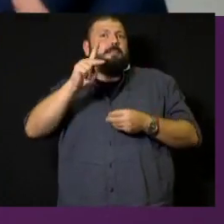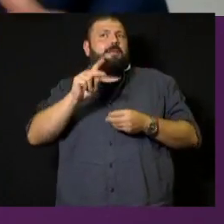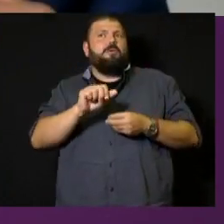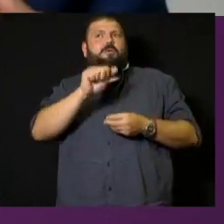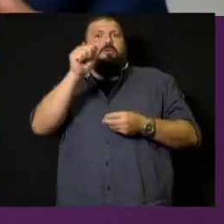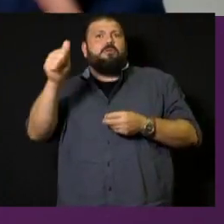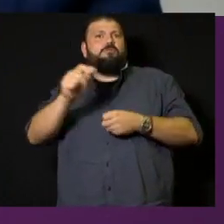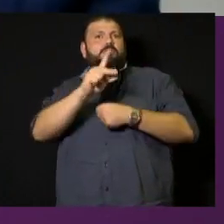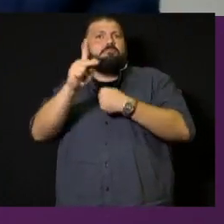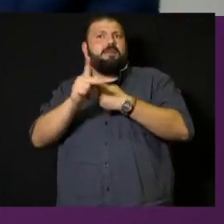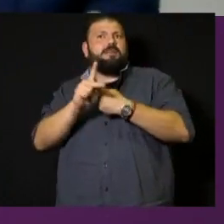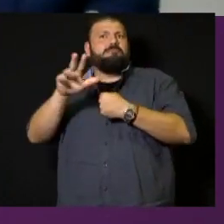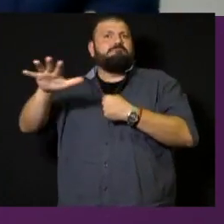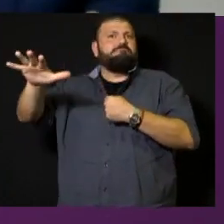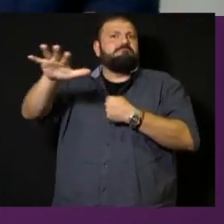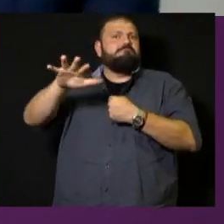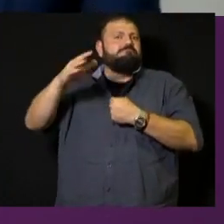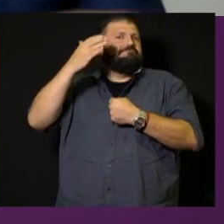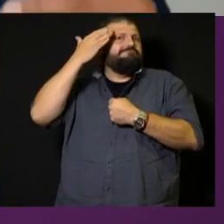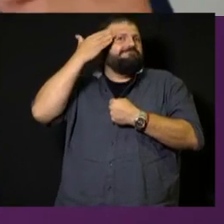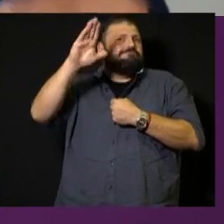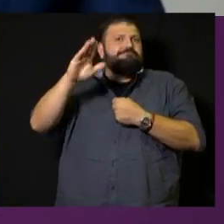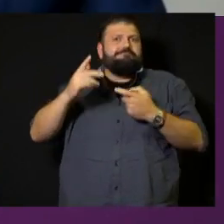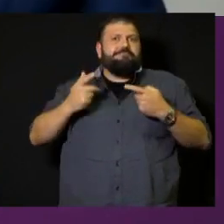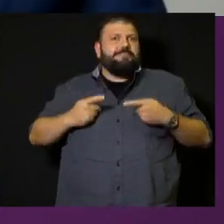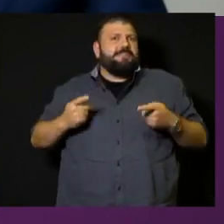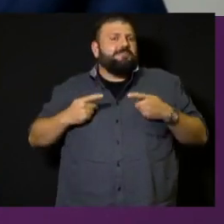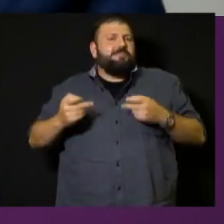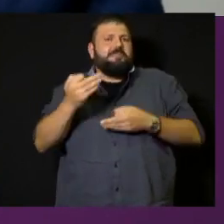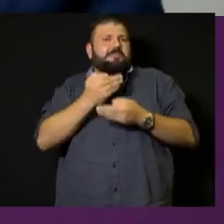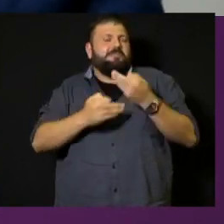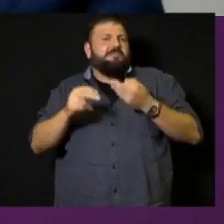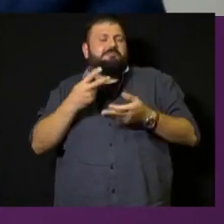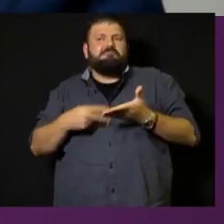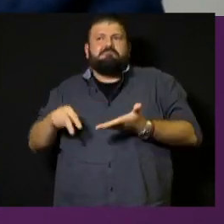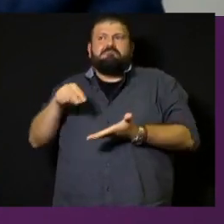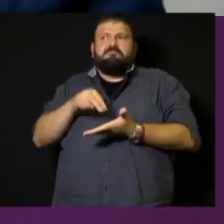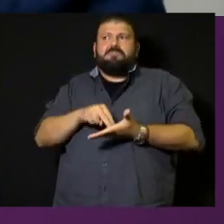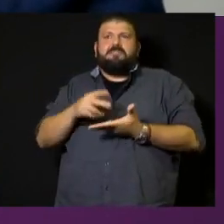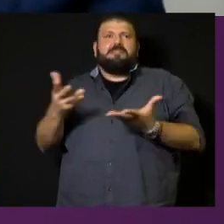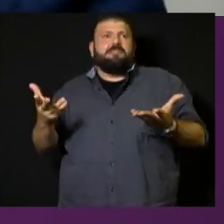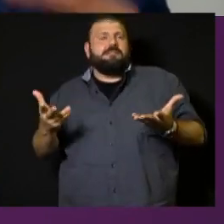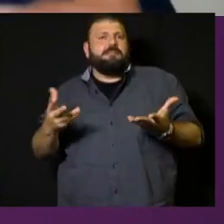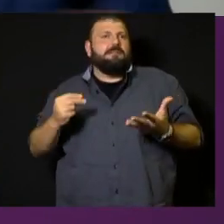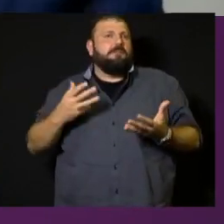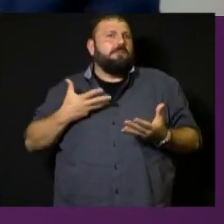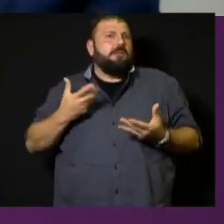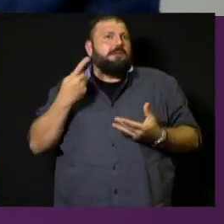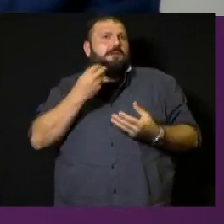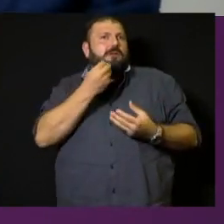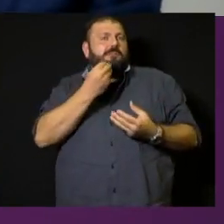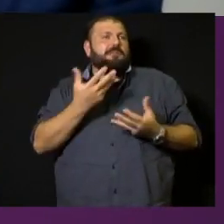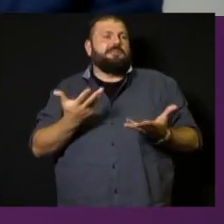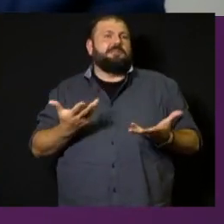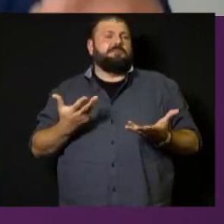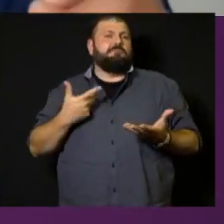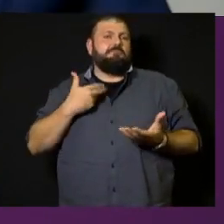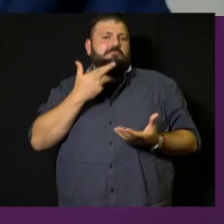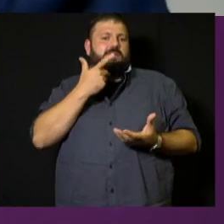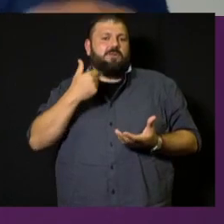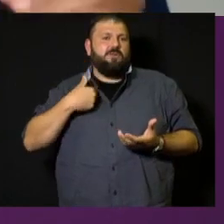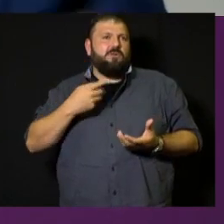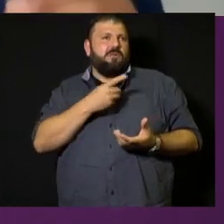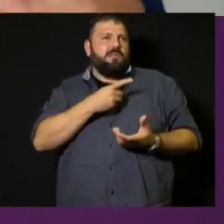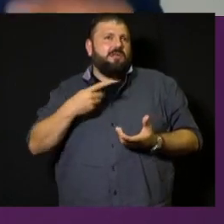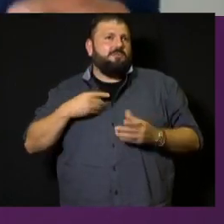But when you're in a different country, you know nobody. You wake up, you know you have no money to eat.